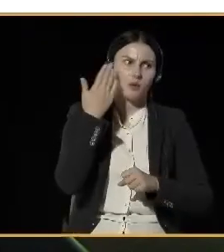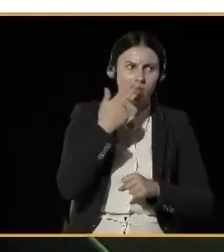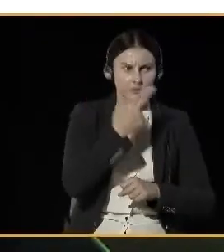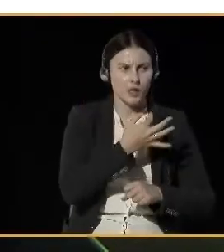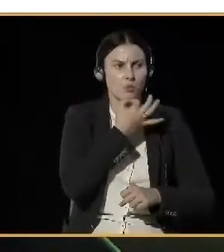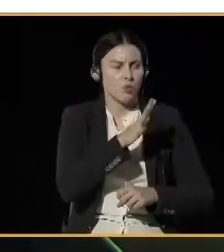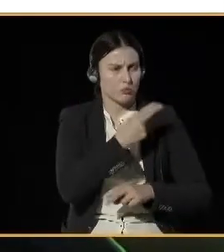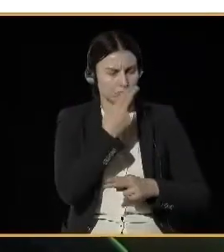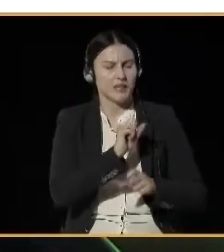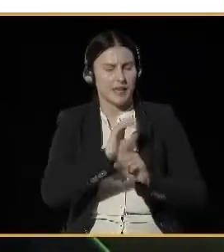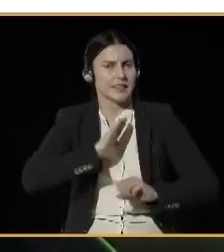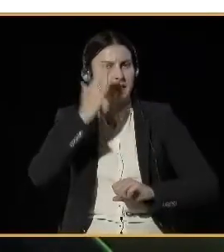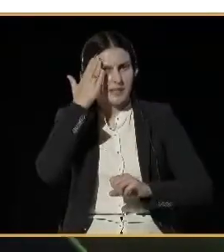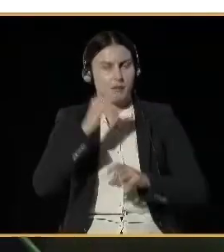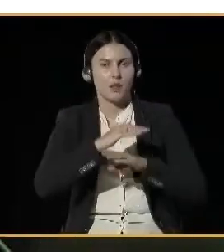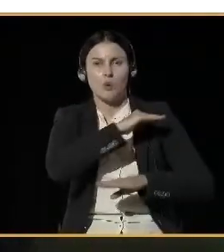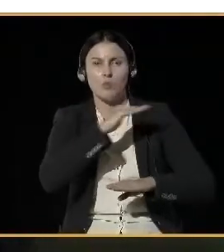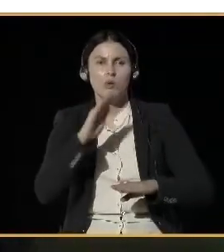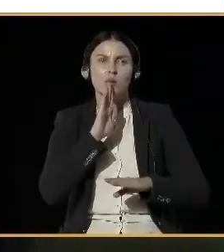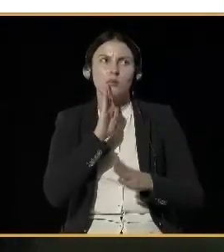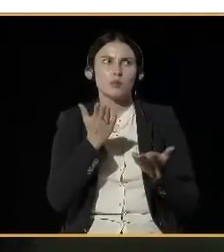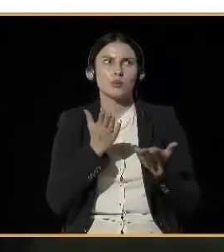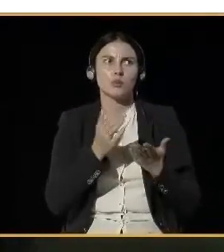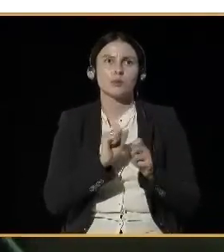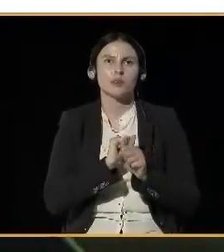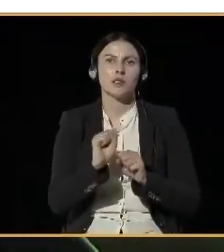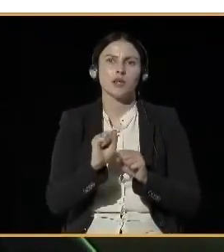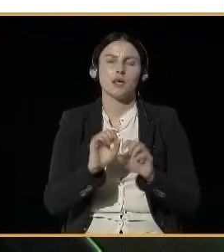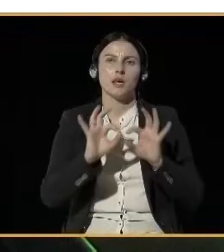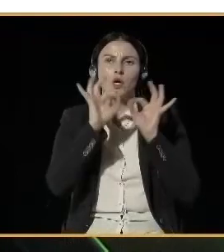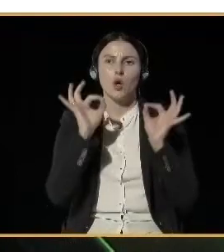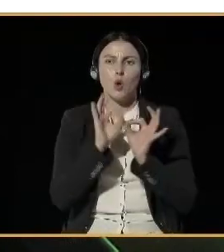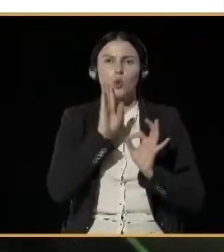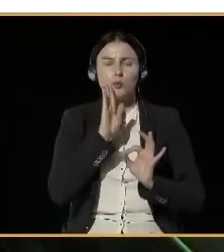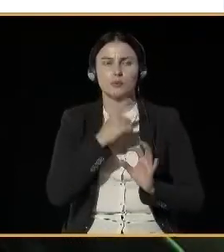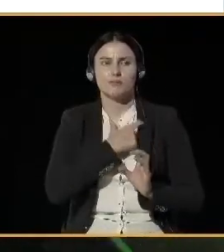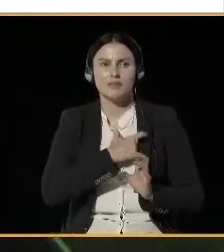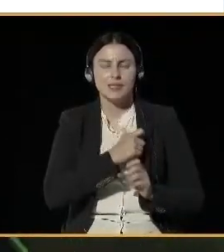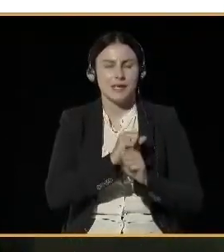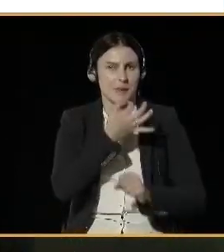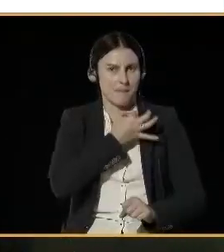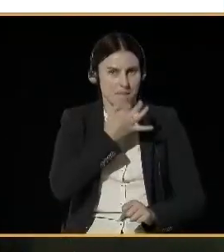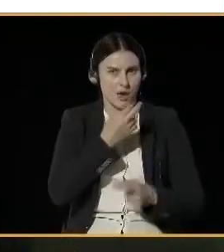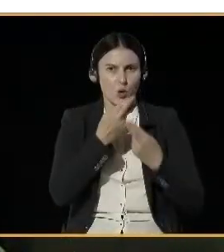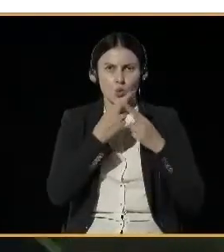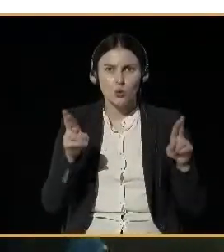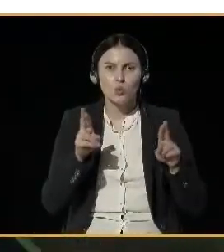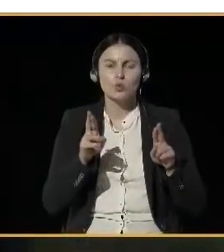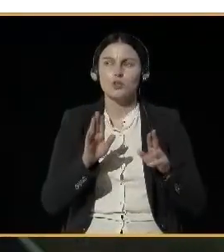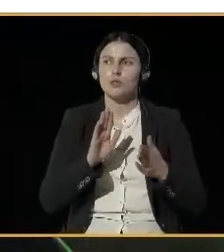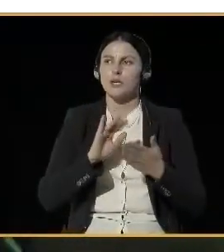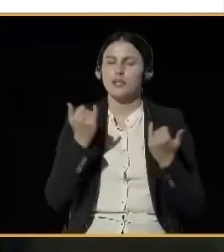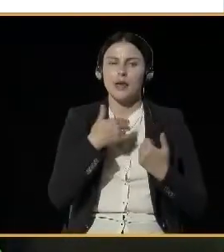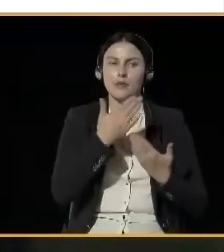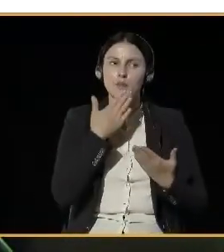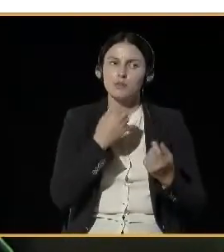young people, and I know the subject of volunteering among young people quite well. Unfortunately, we're not the most